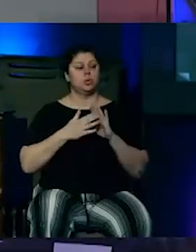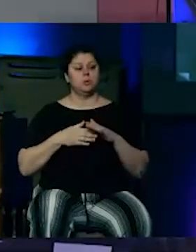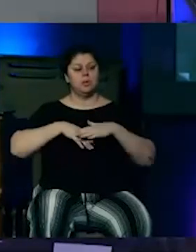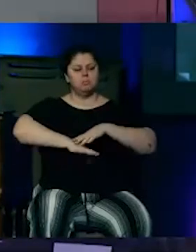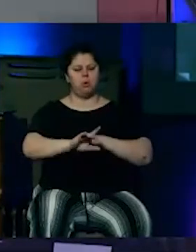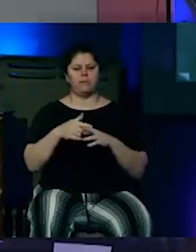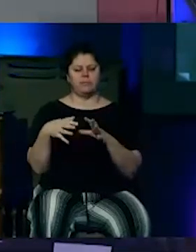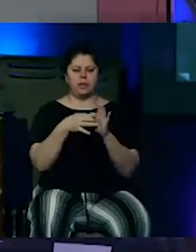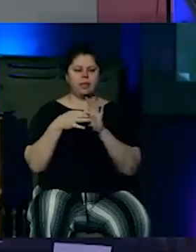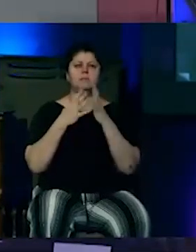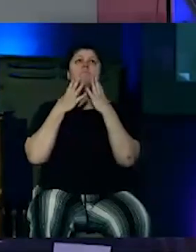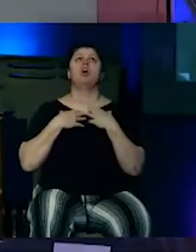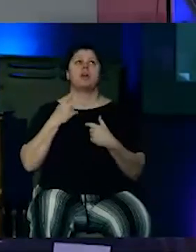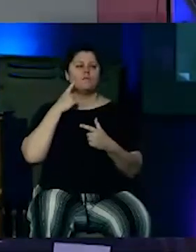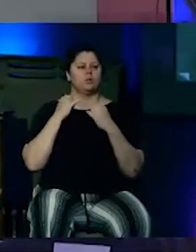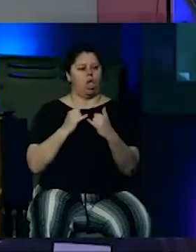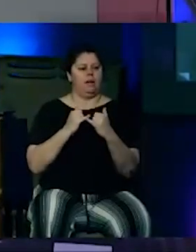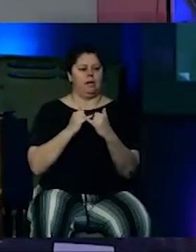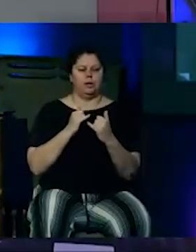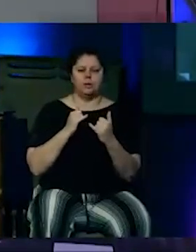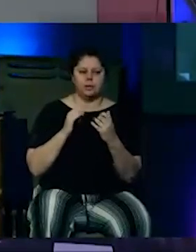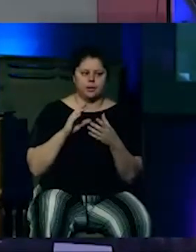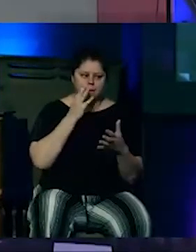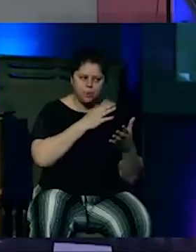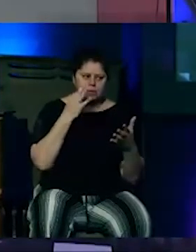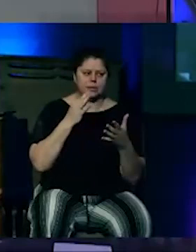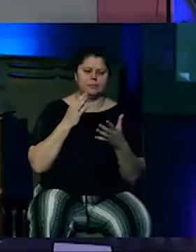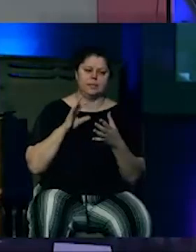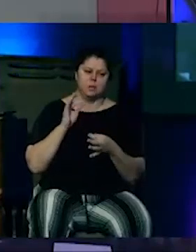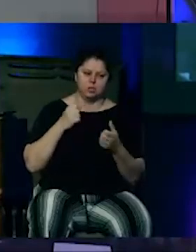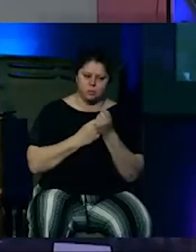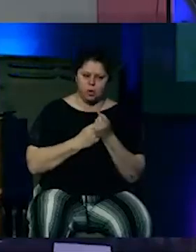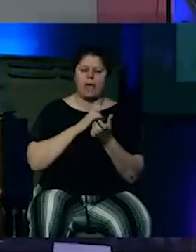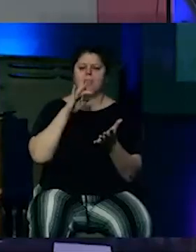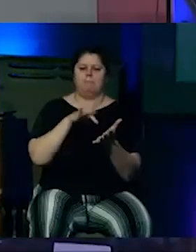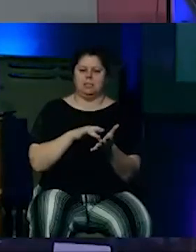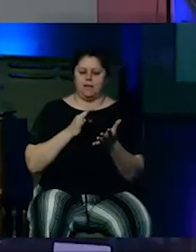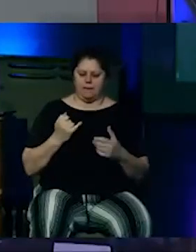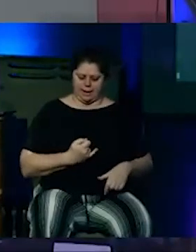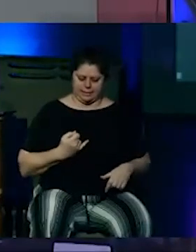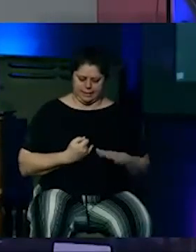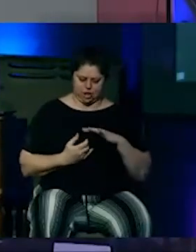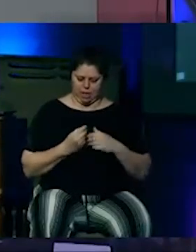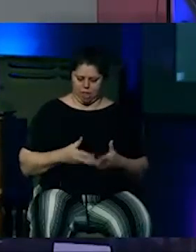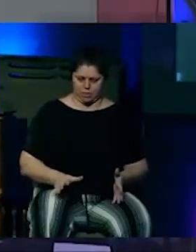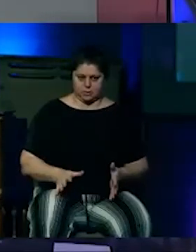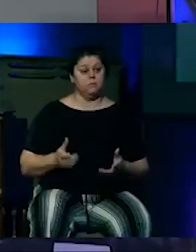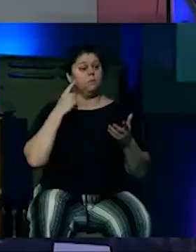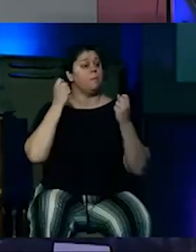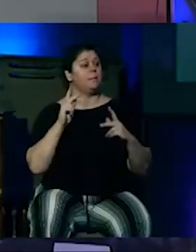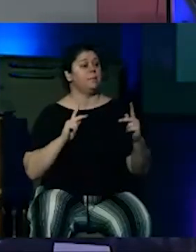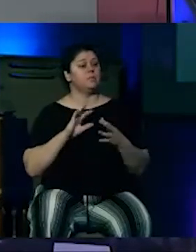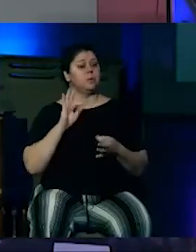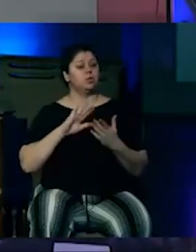collective longing for solidarity, communion, and spiritual support in the midst of isolation and loss. For many, spiritual community